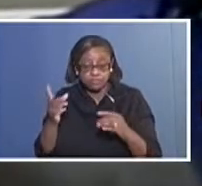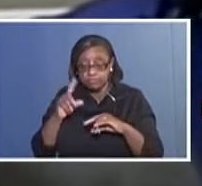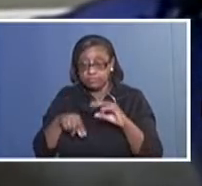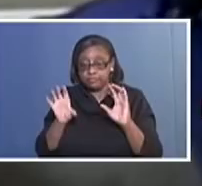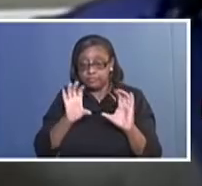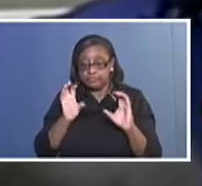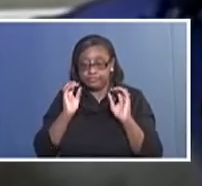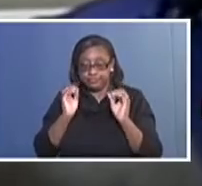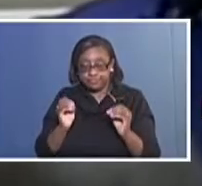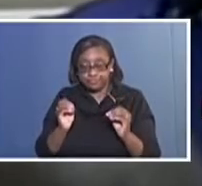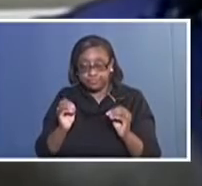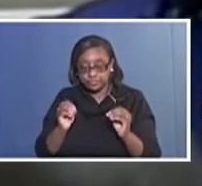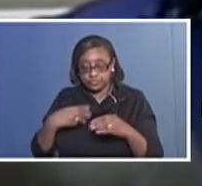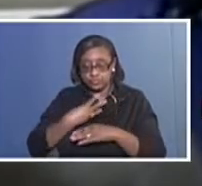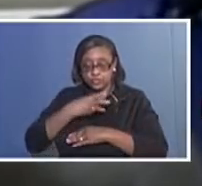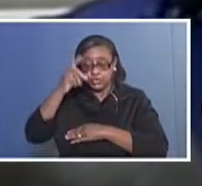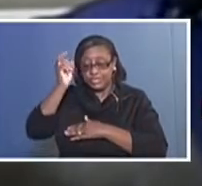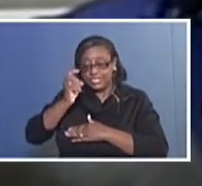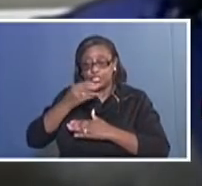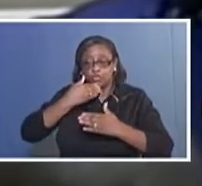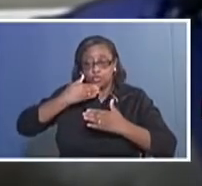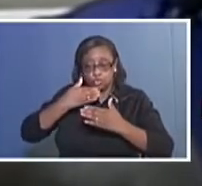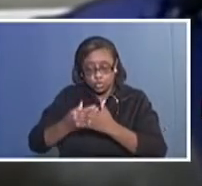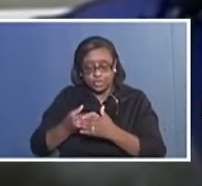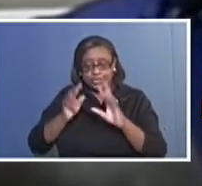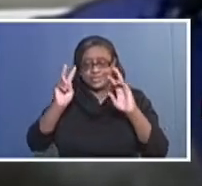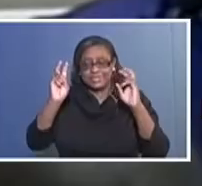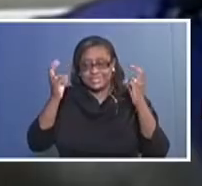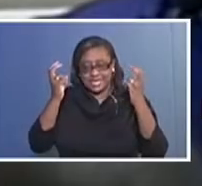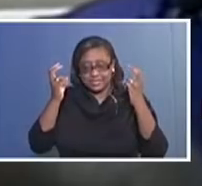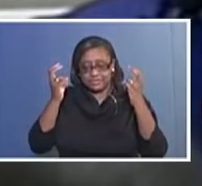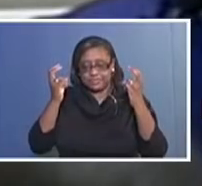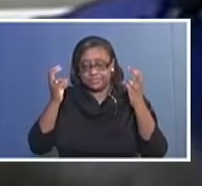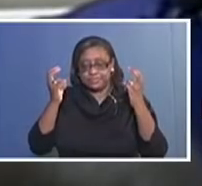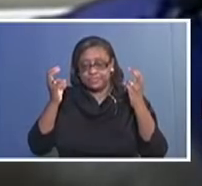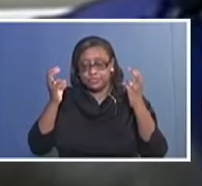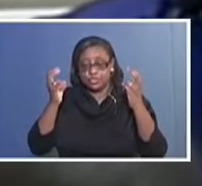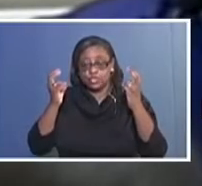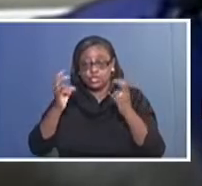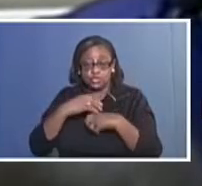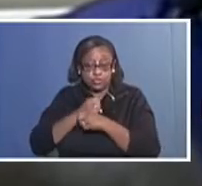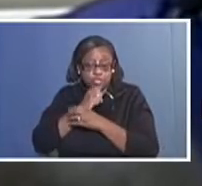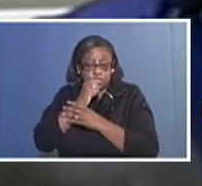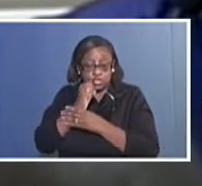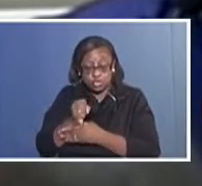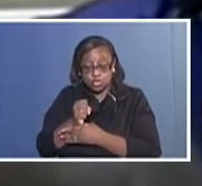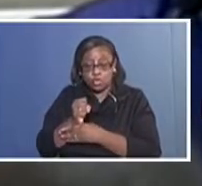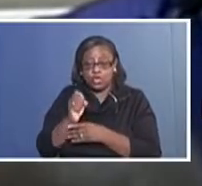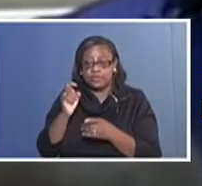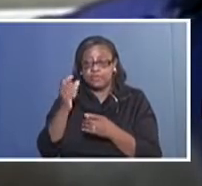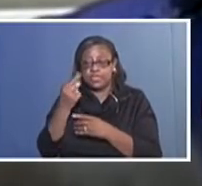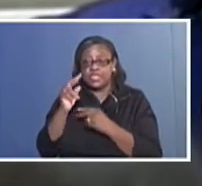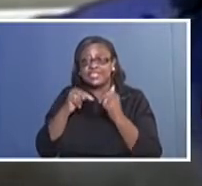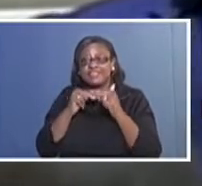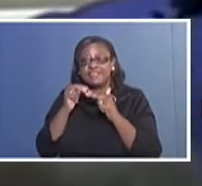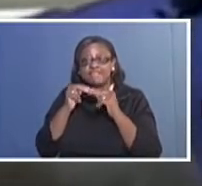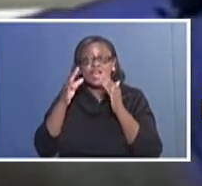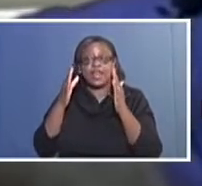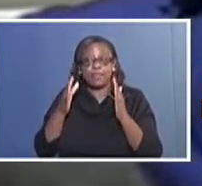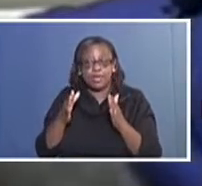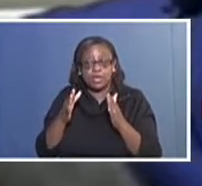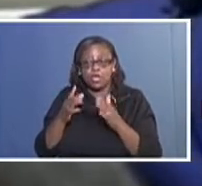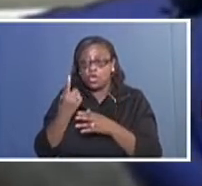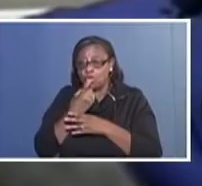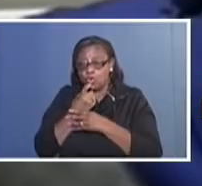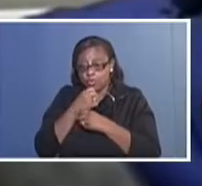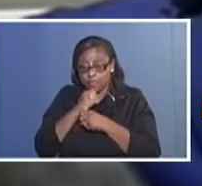We need to secure good and marketable title to Pierce Court in order to convey to the developer, which will ensure